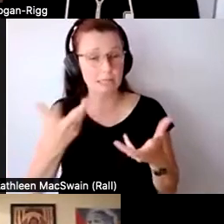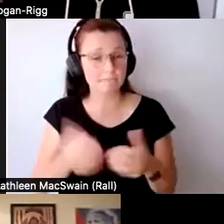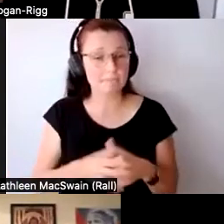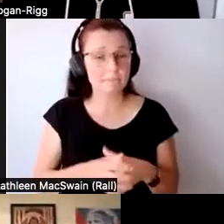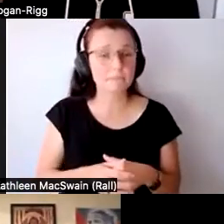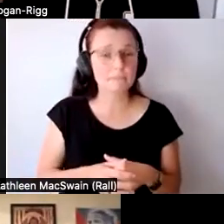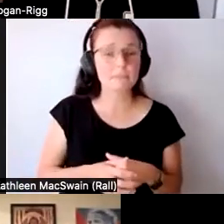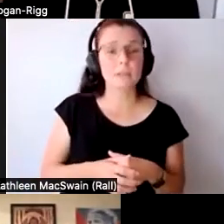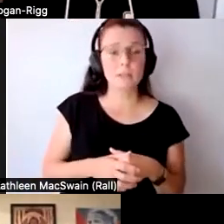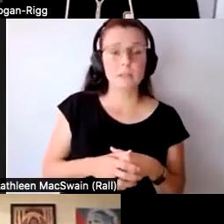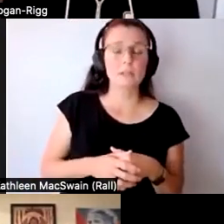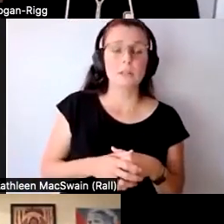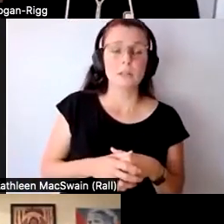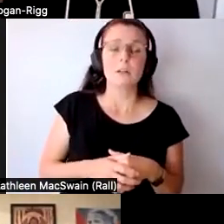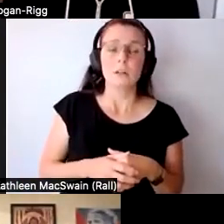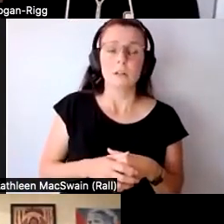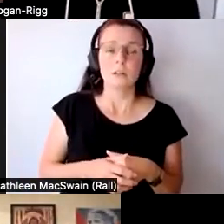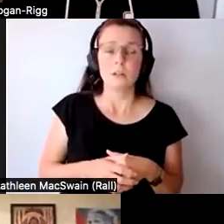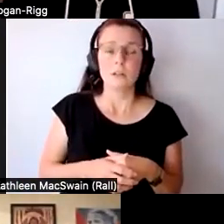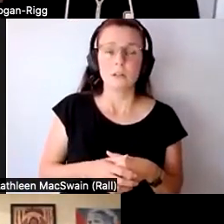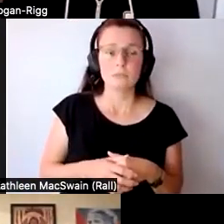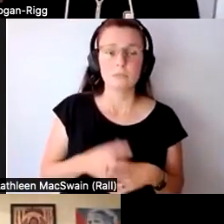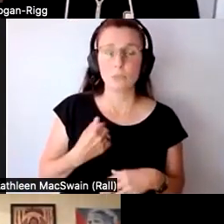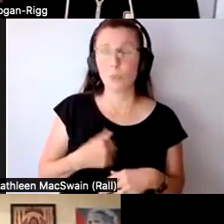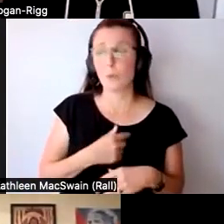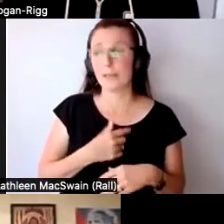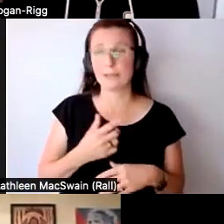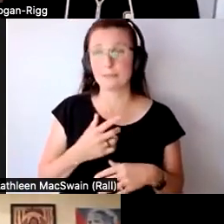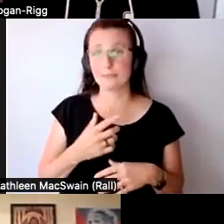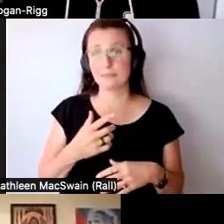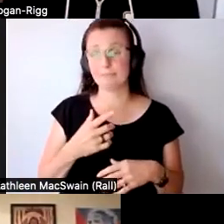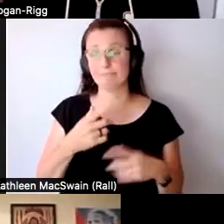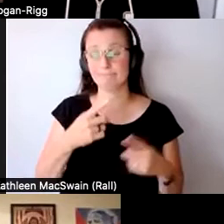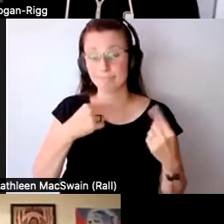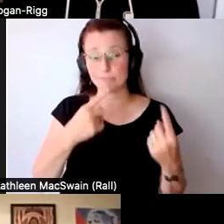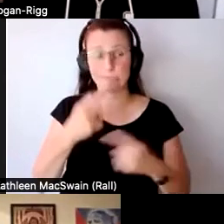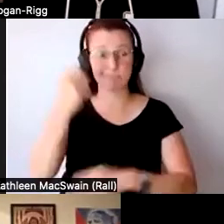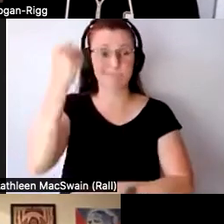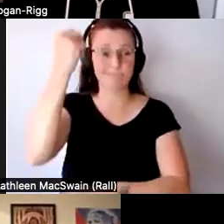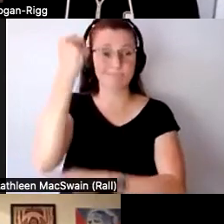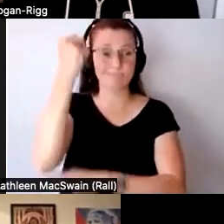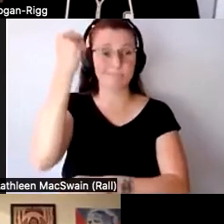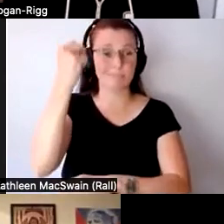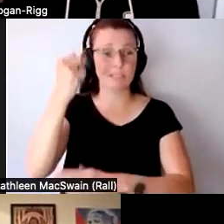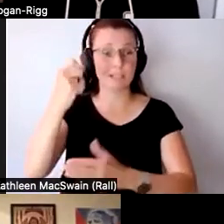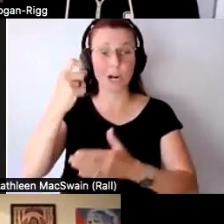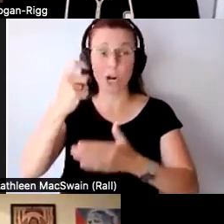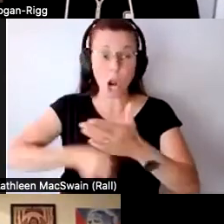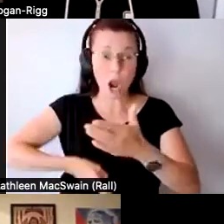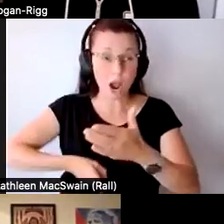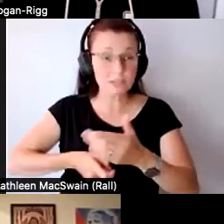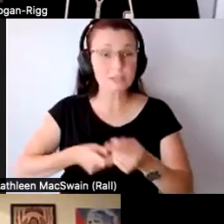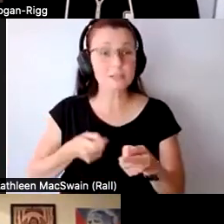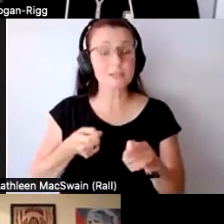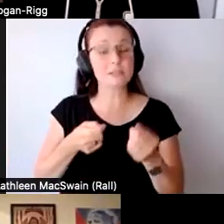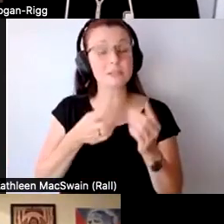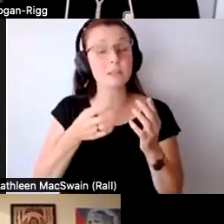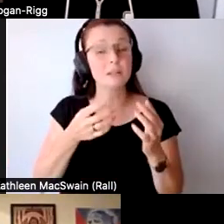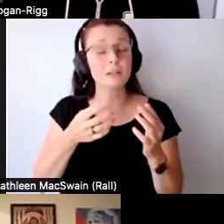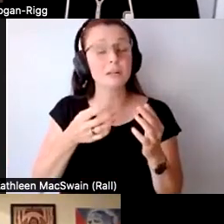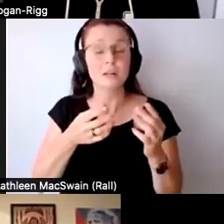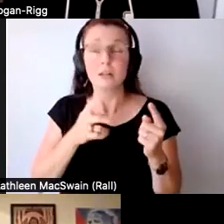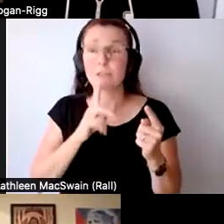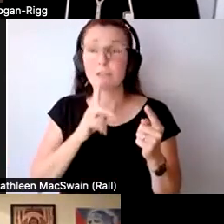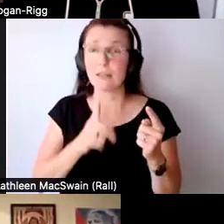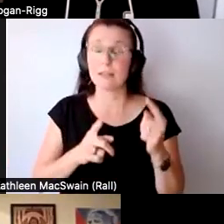Yeah, so we are breaking records as far as cost, because we have to, we take all of